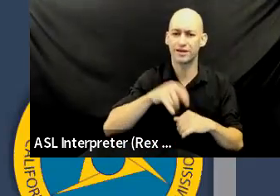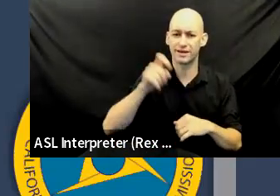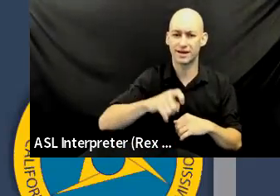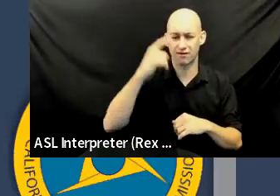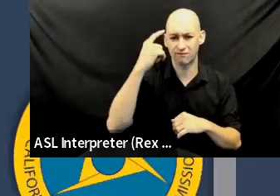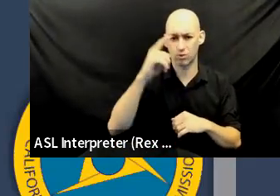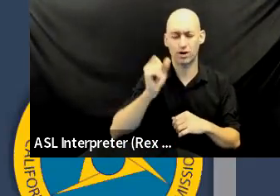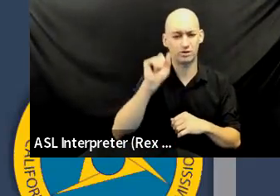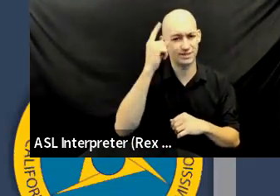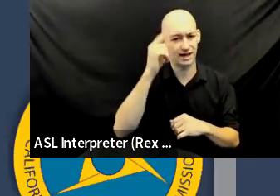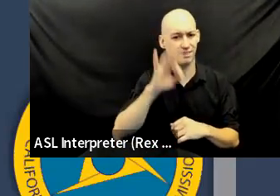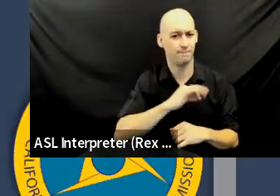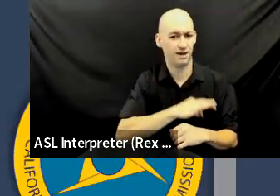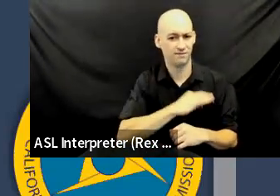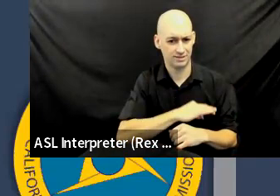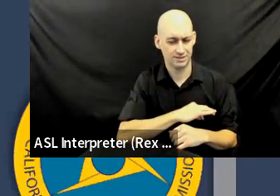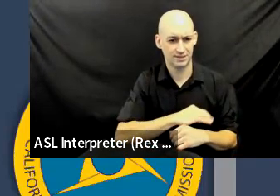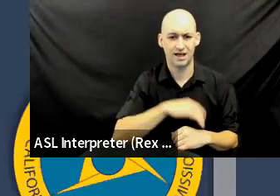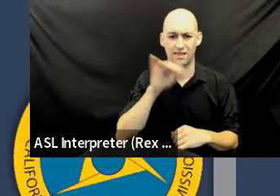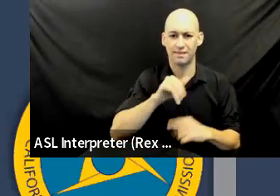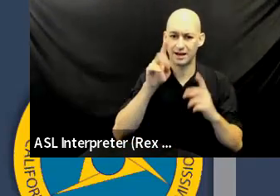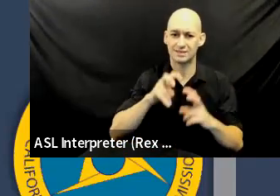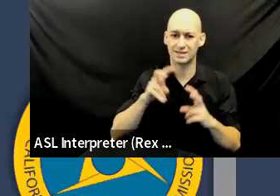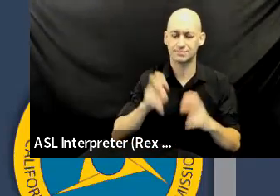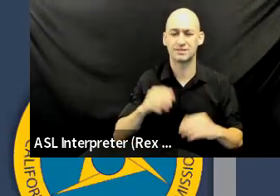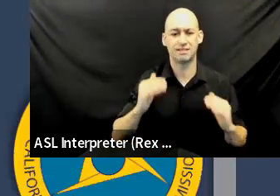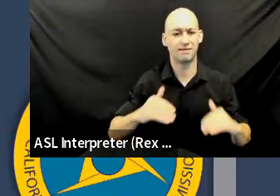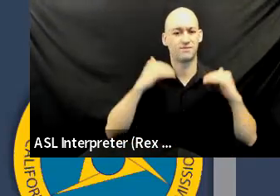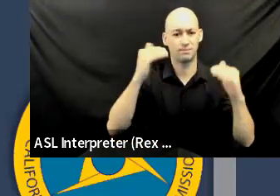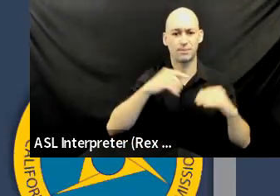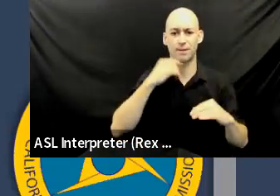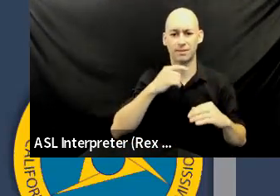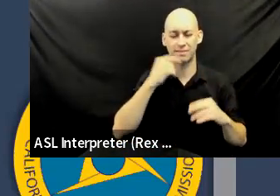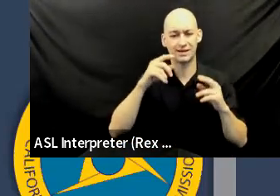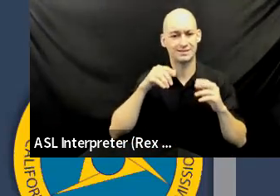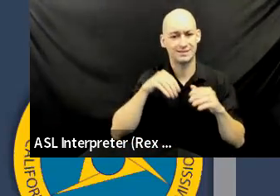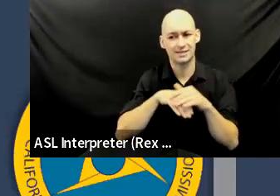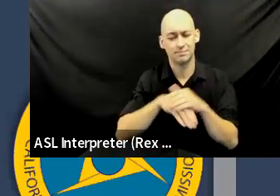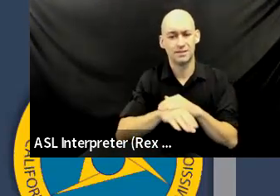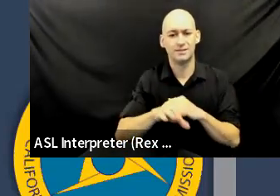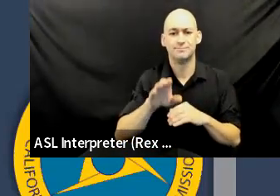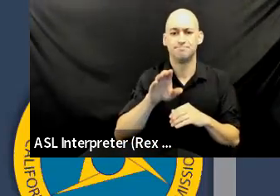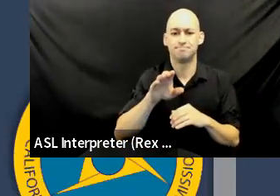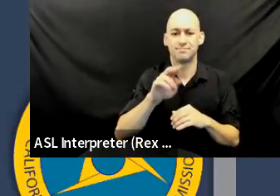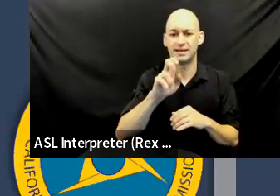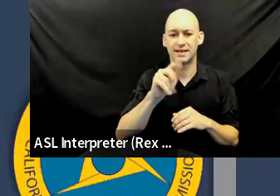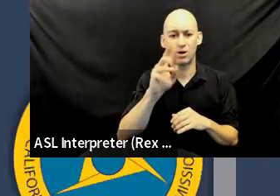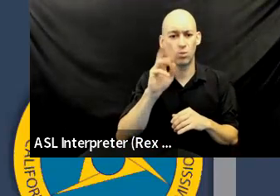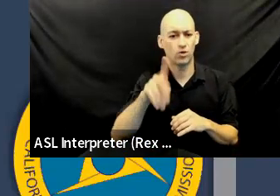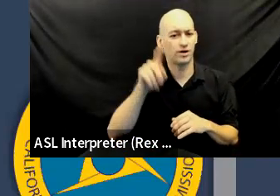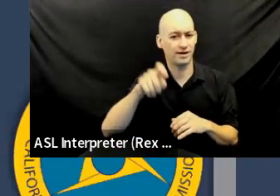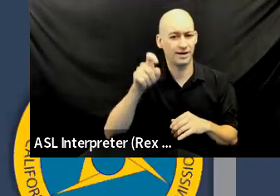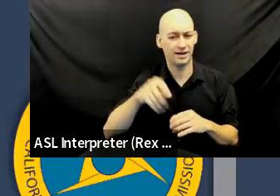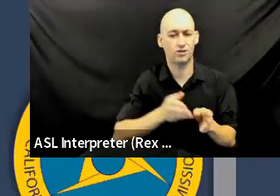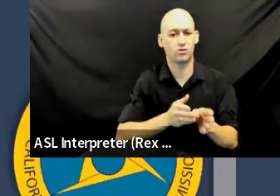benefits. This assessment has looked at the publicly accessible initial viable network needed along corridors to